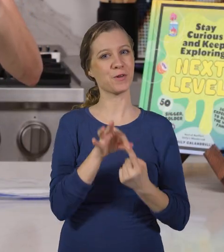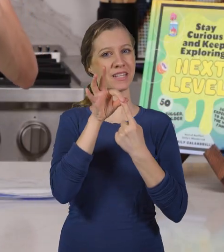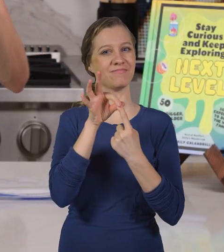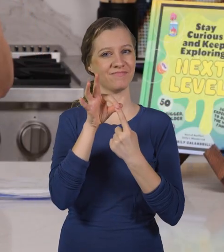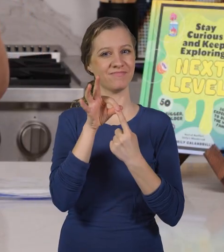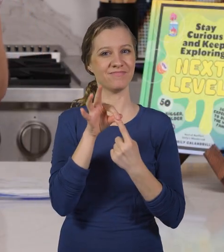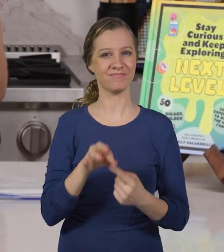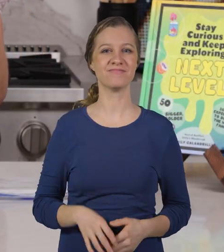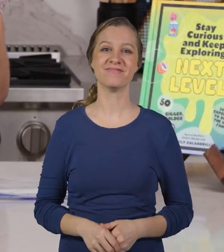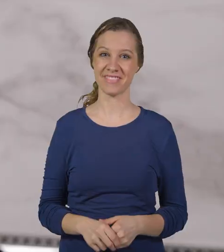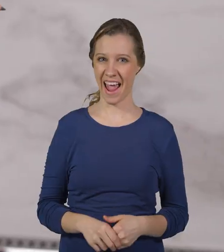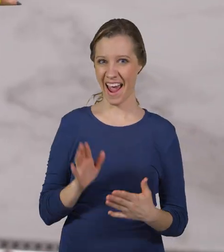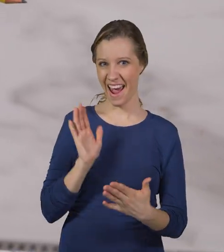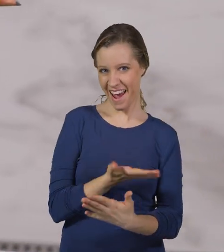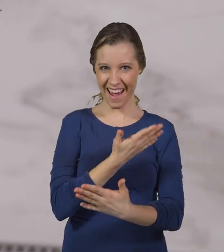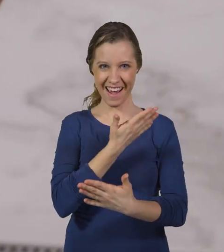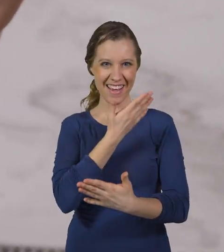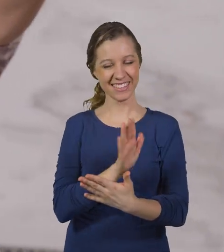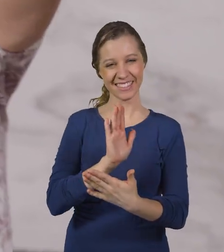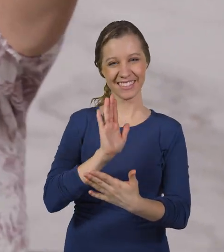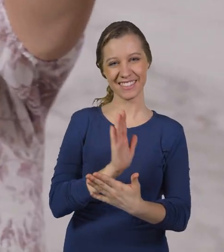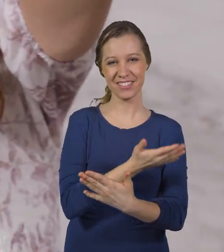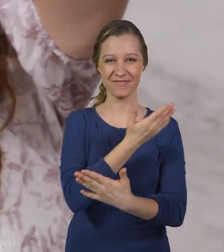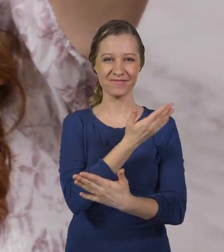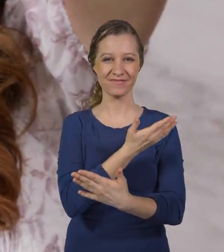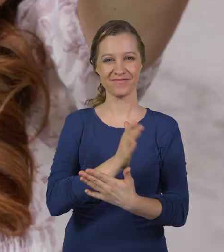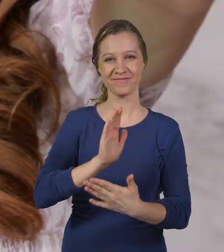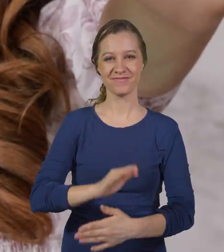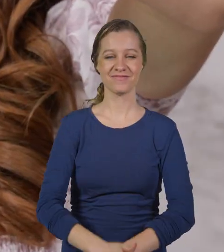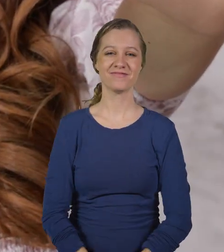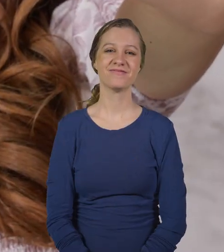properties that make them unique.